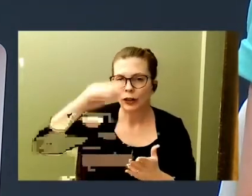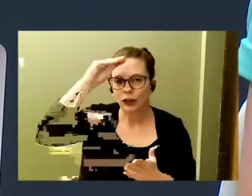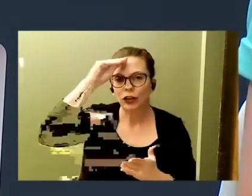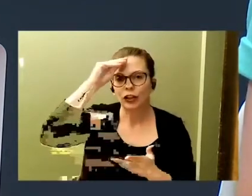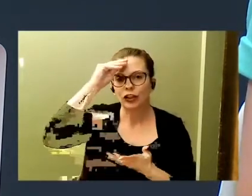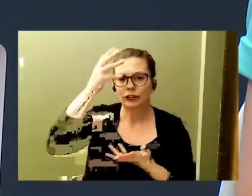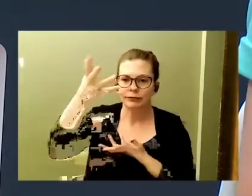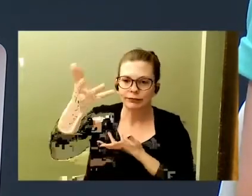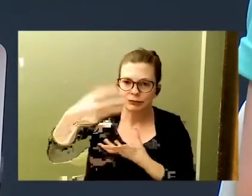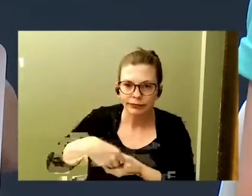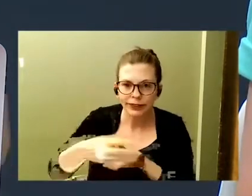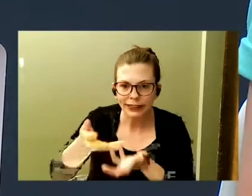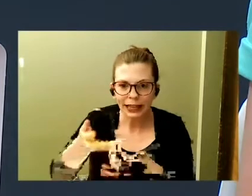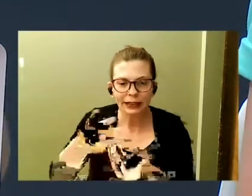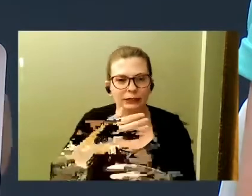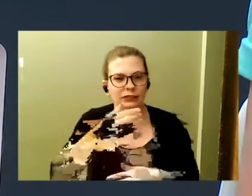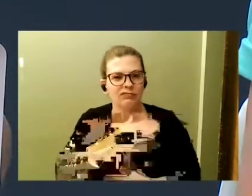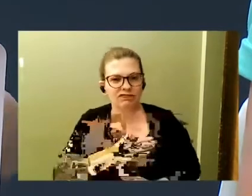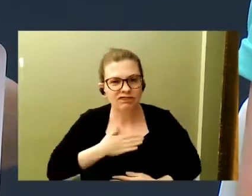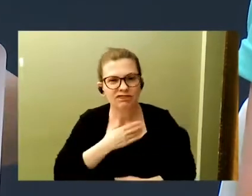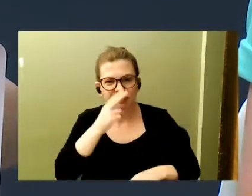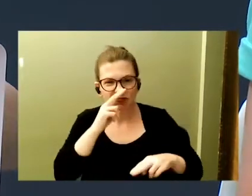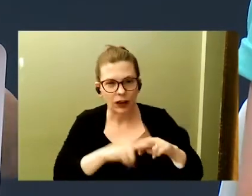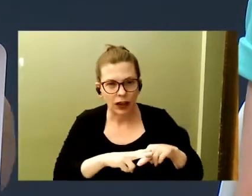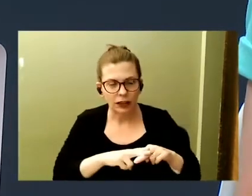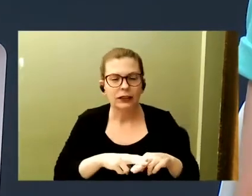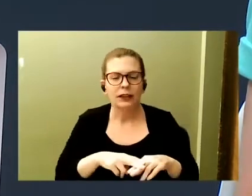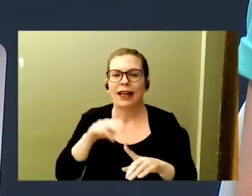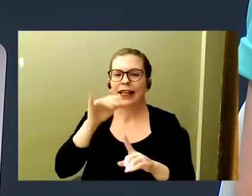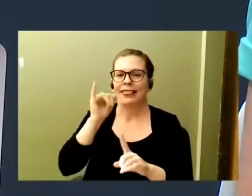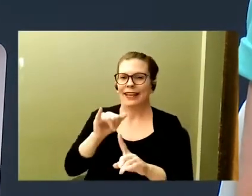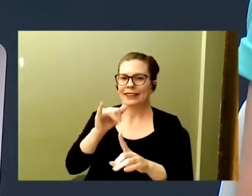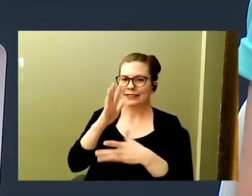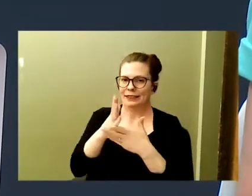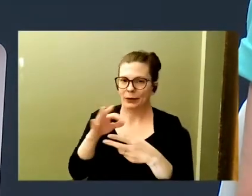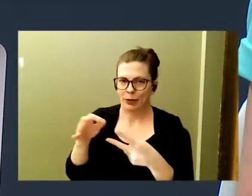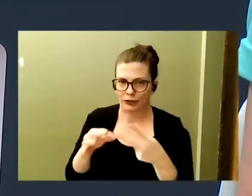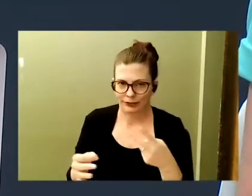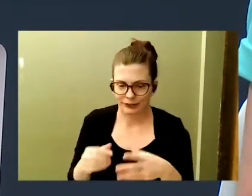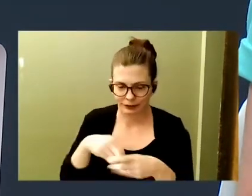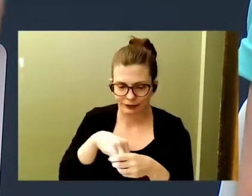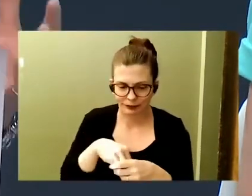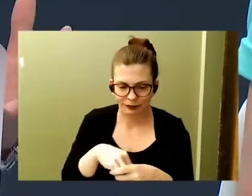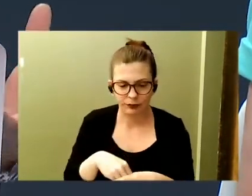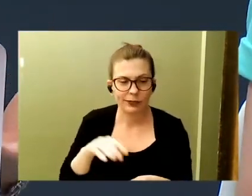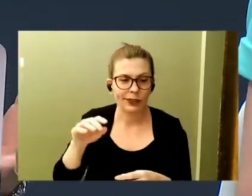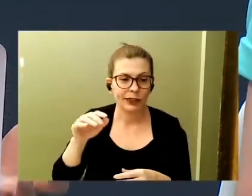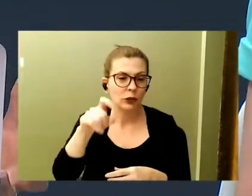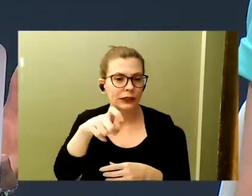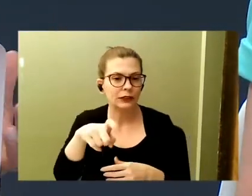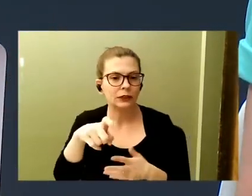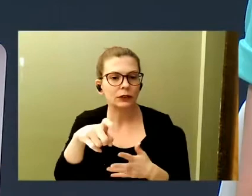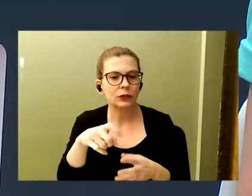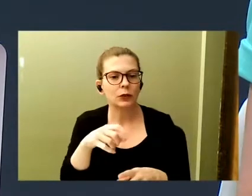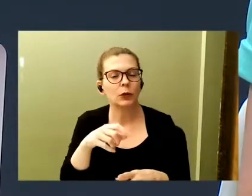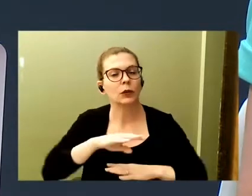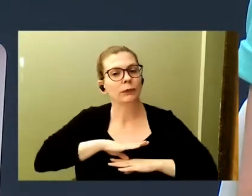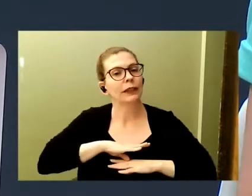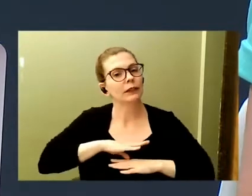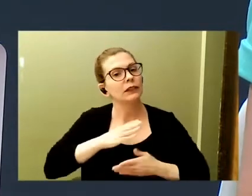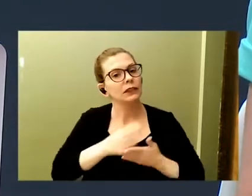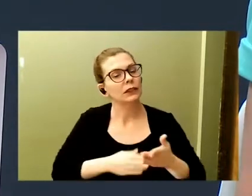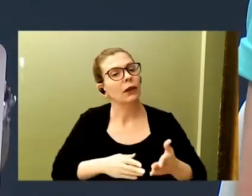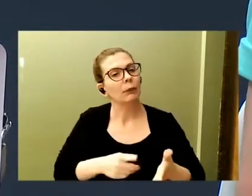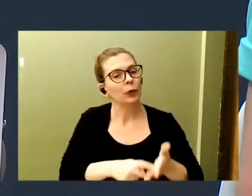league. So that is the component. They need to meet certain qualification, right? They need